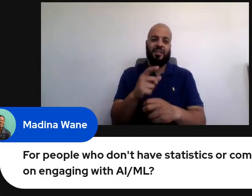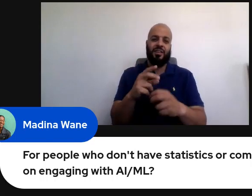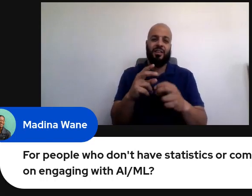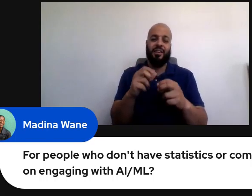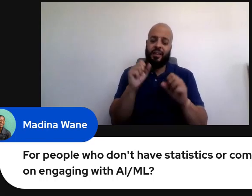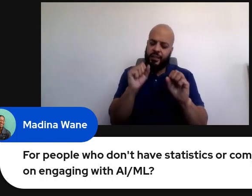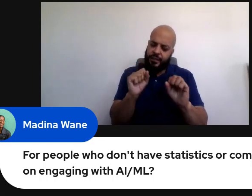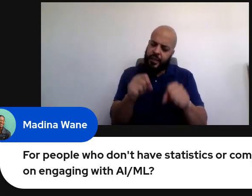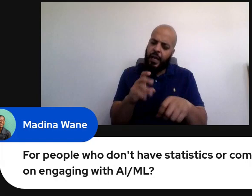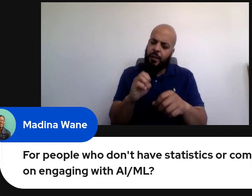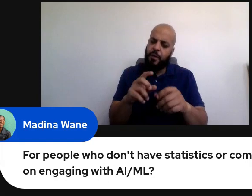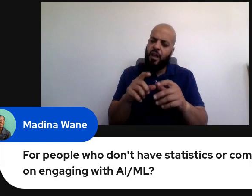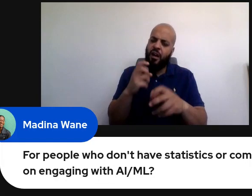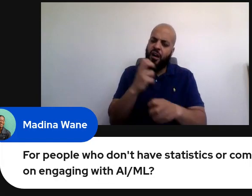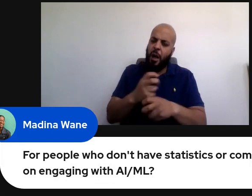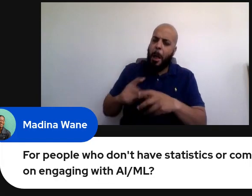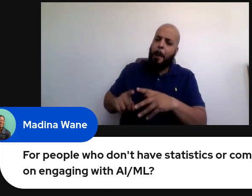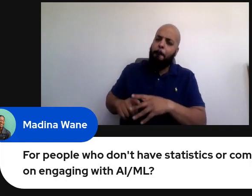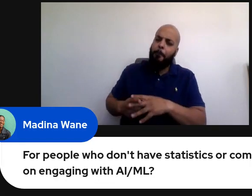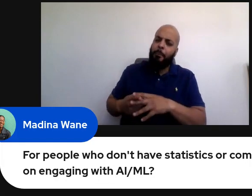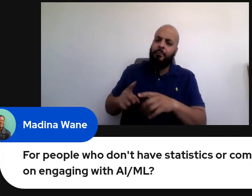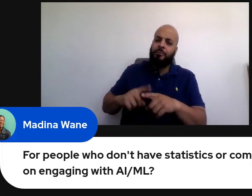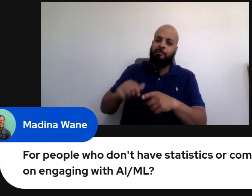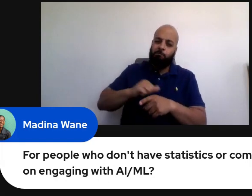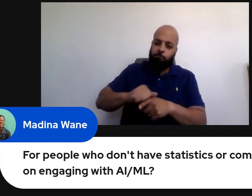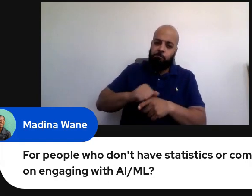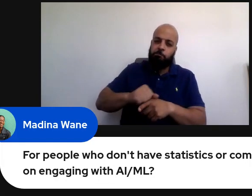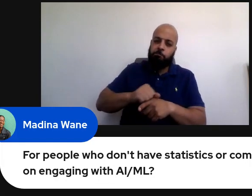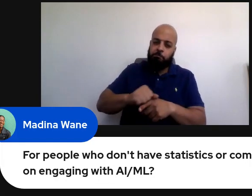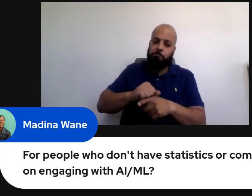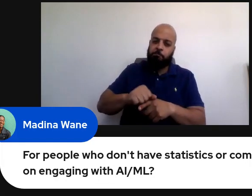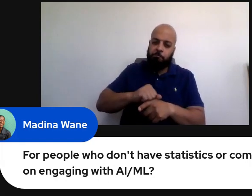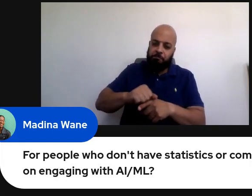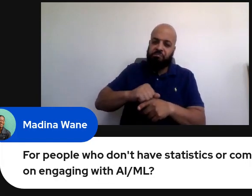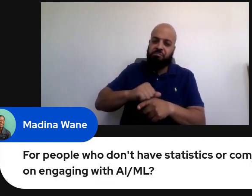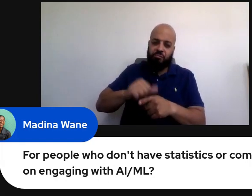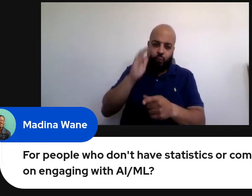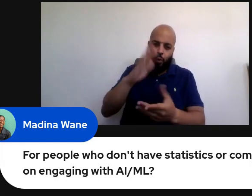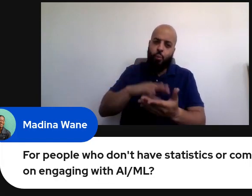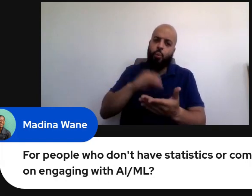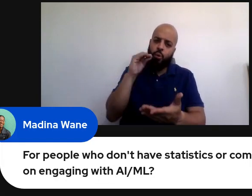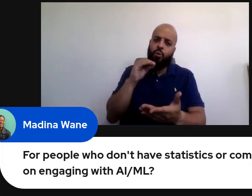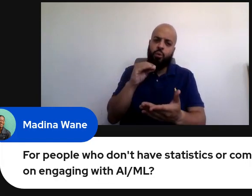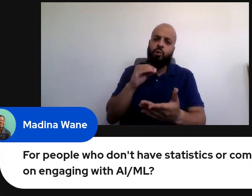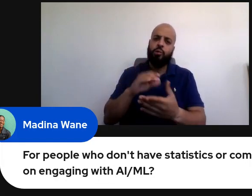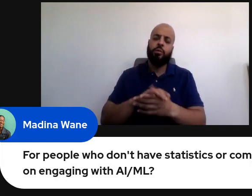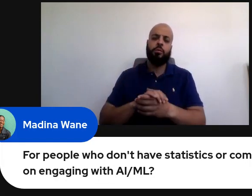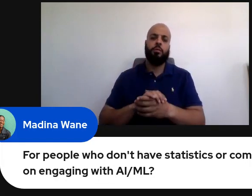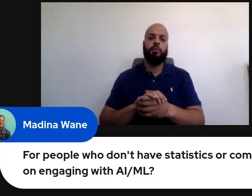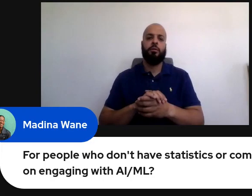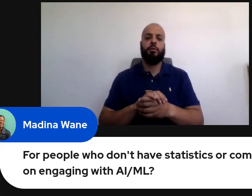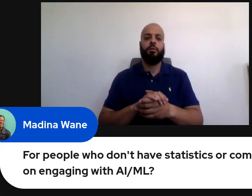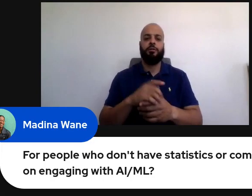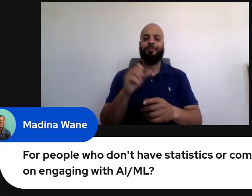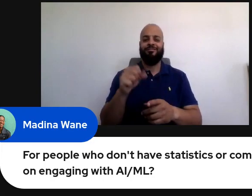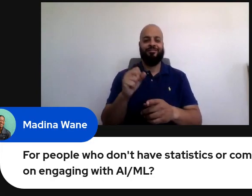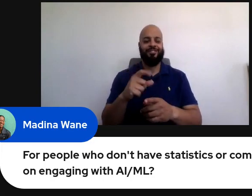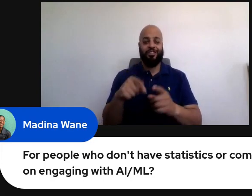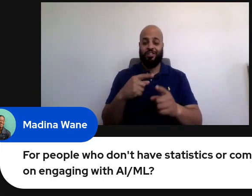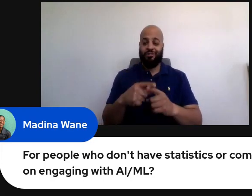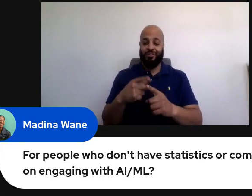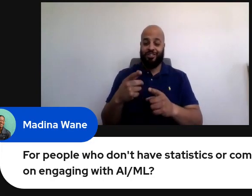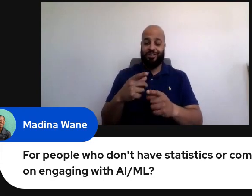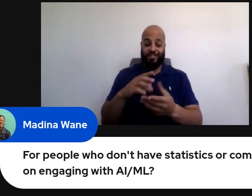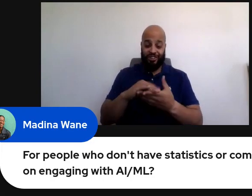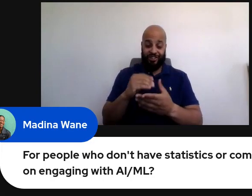can be hard at the beginning, but it's also very steep learning curve, right? But uh then once you're